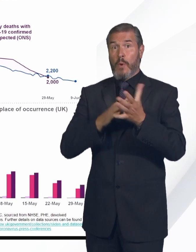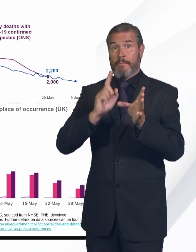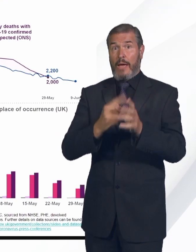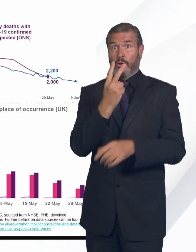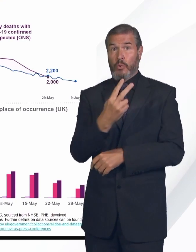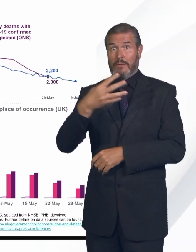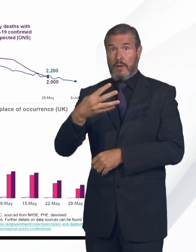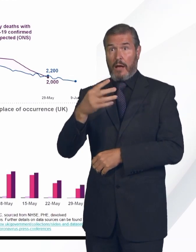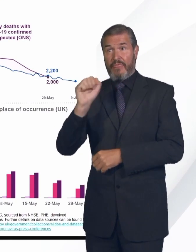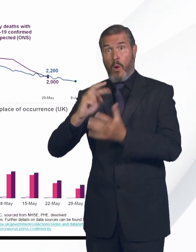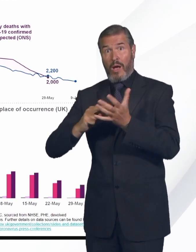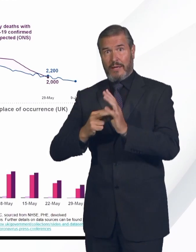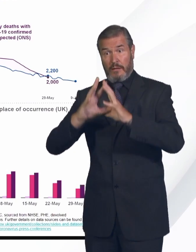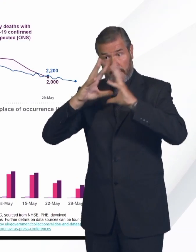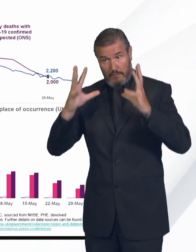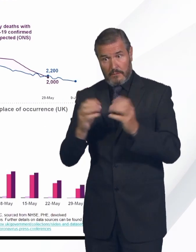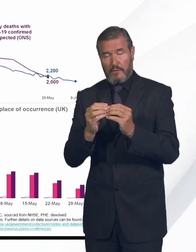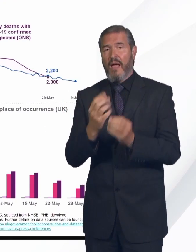the ONS reported a total of